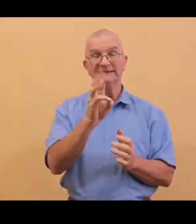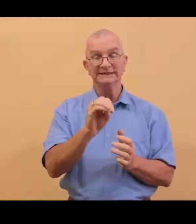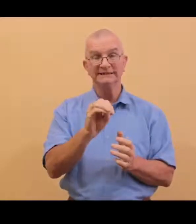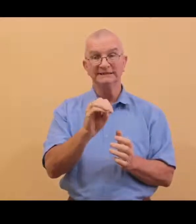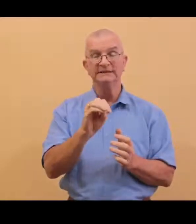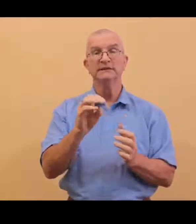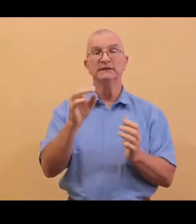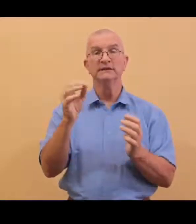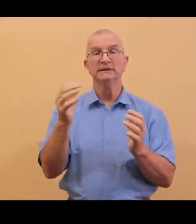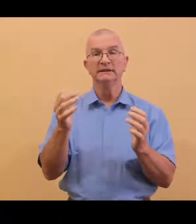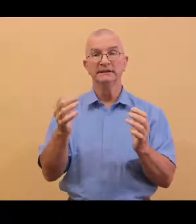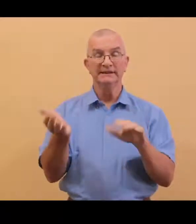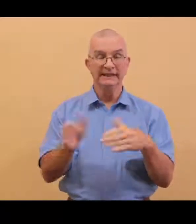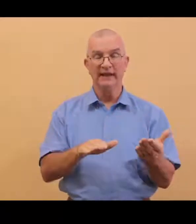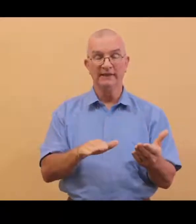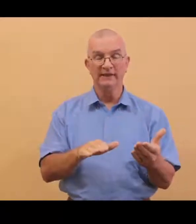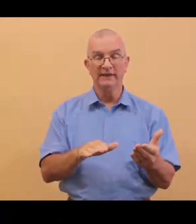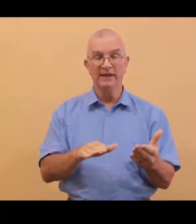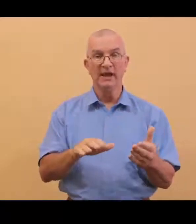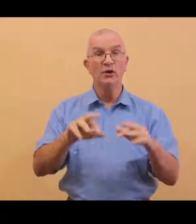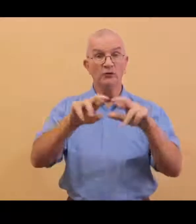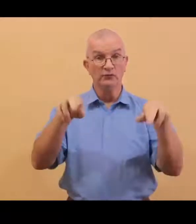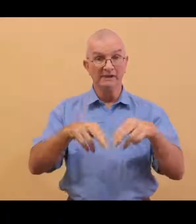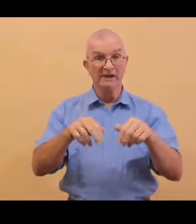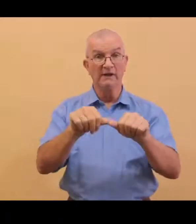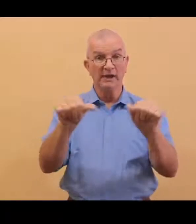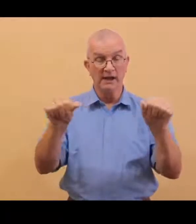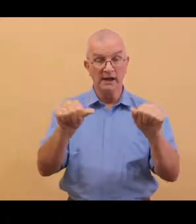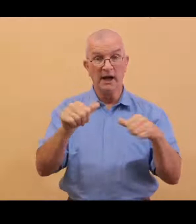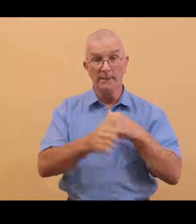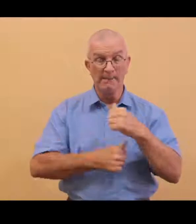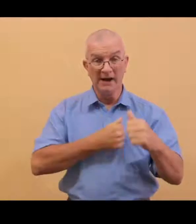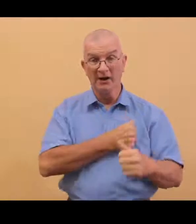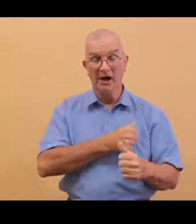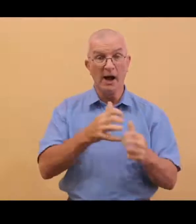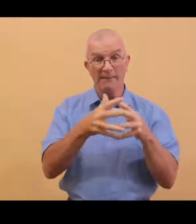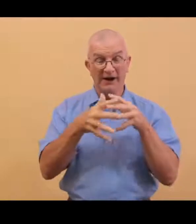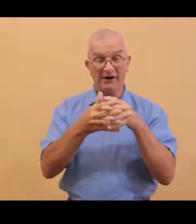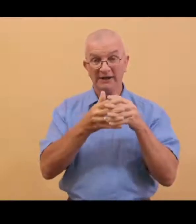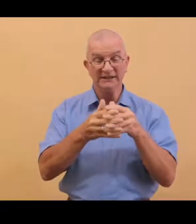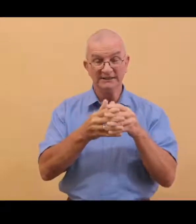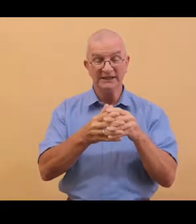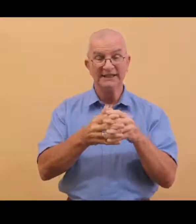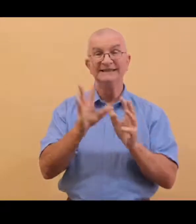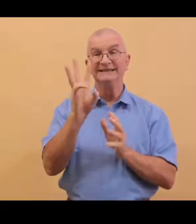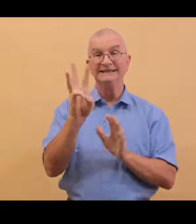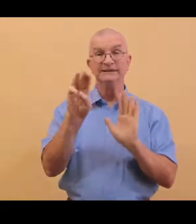539,906 deaths. In the region of the Americas, the number of cases is